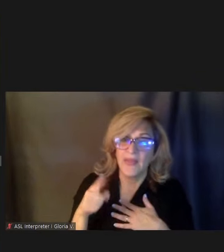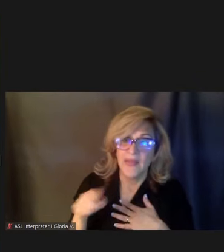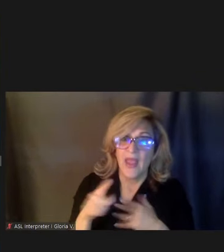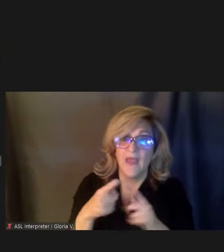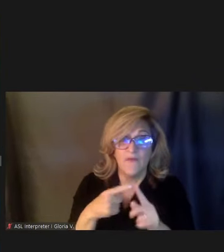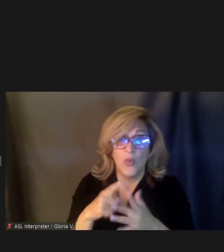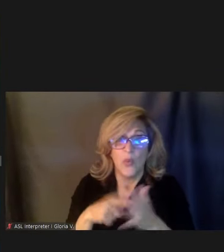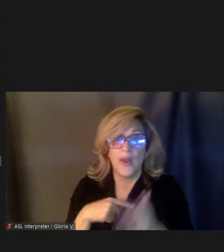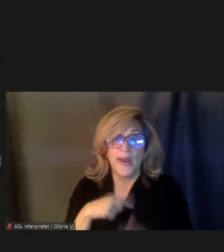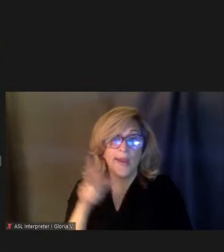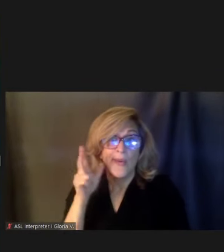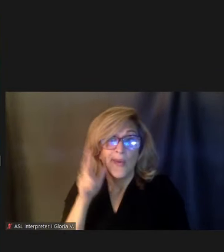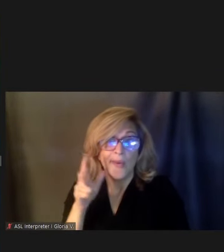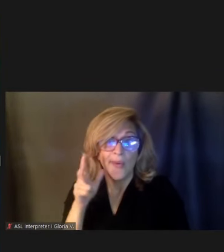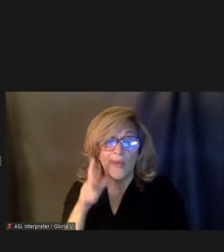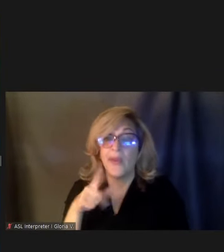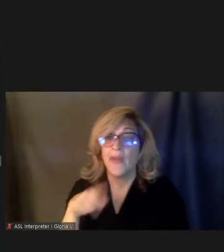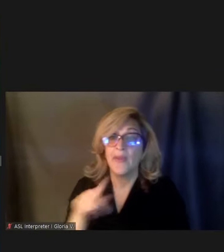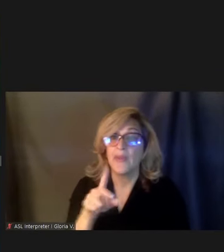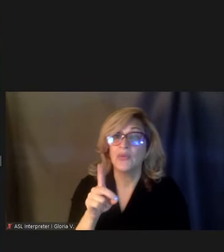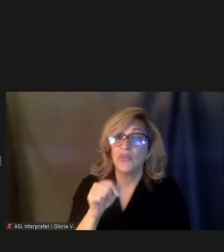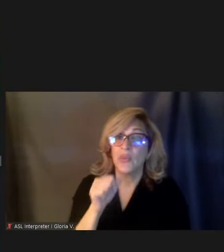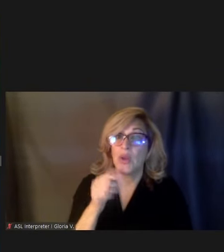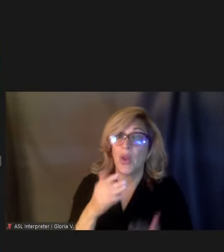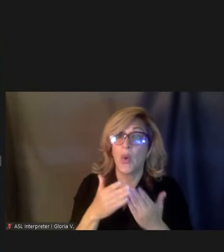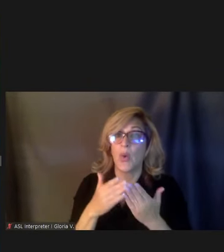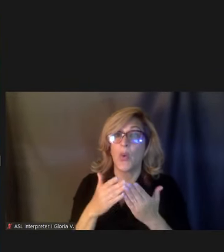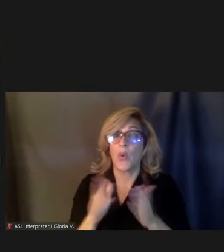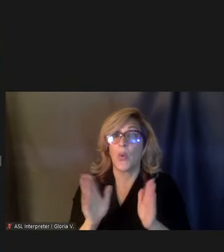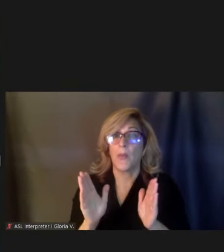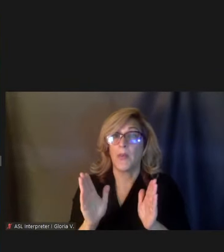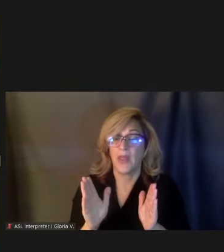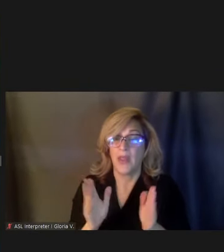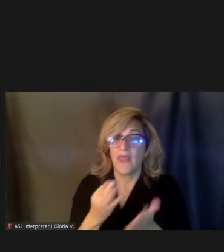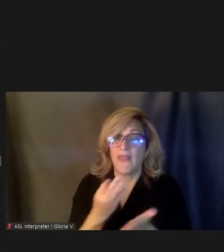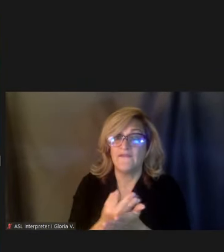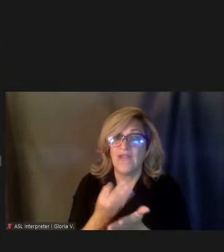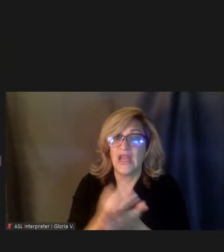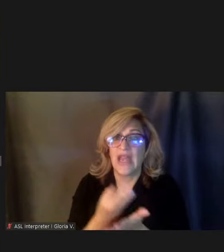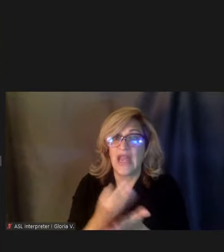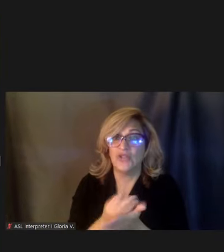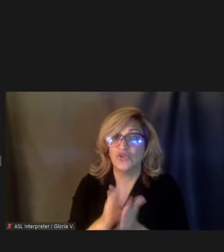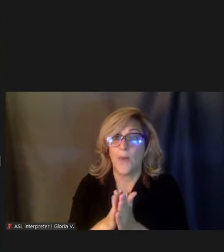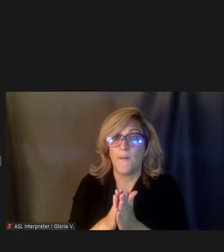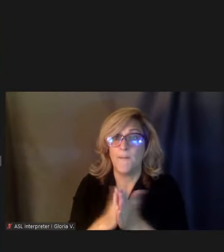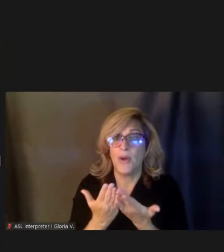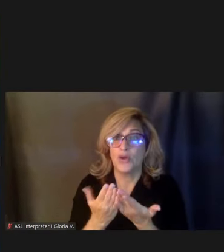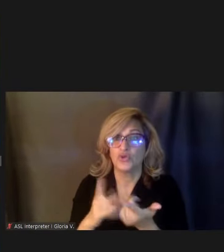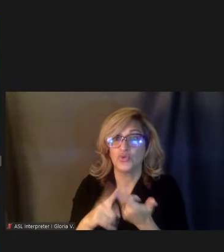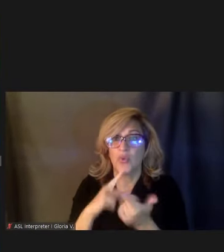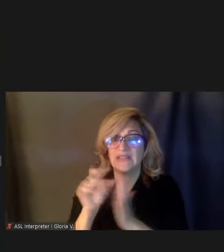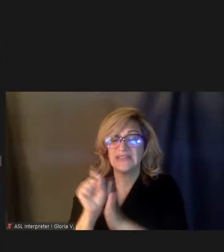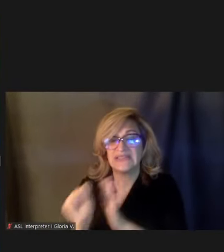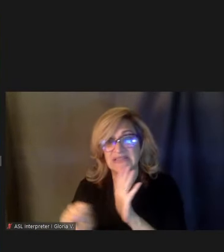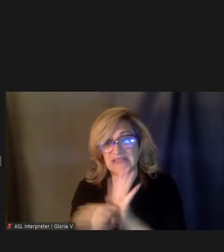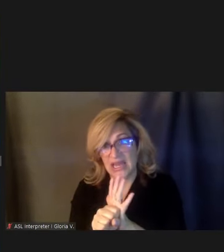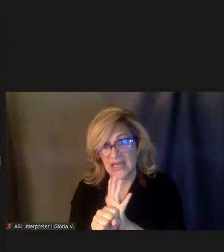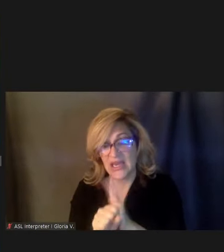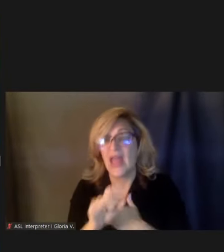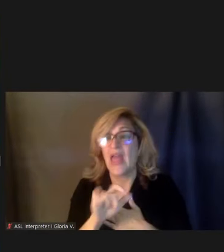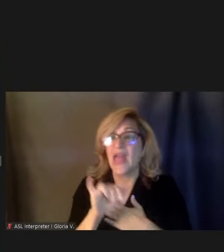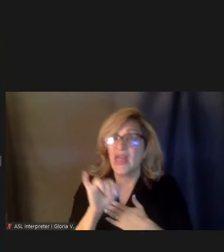I heard, is that they do not open their books, their financial books, to the state, which is